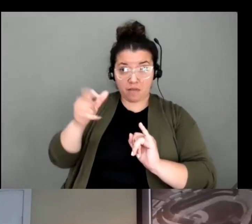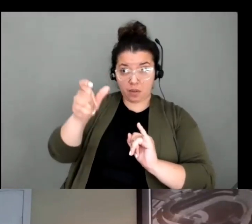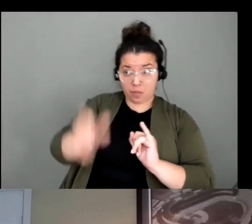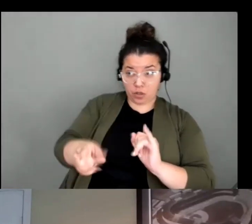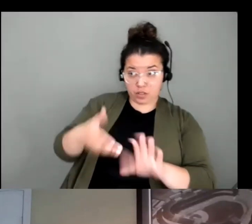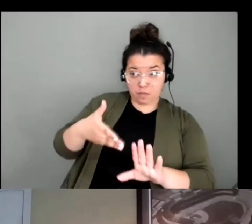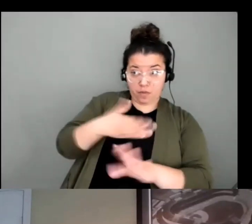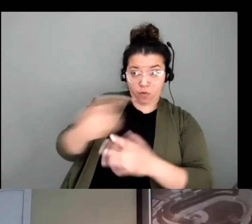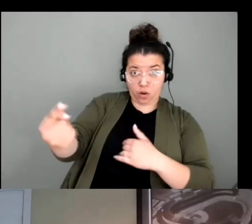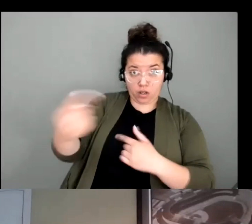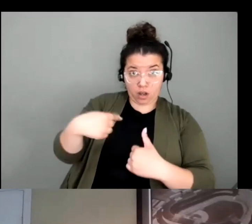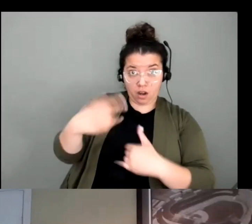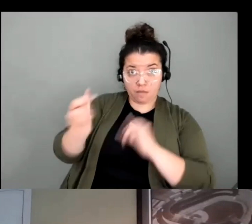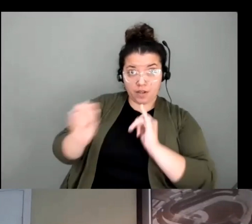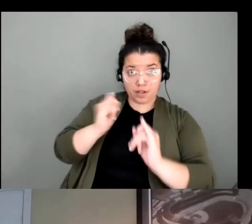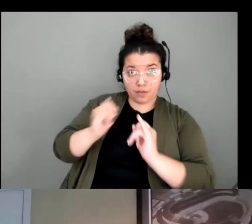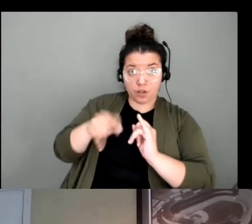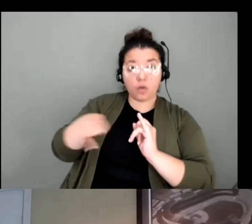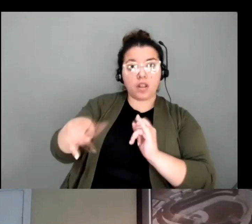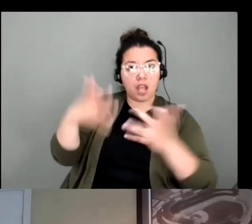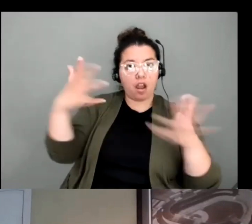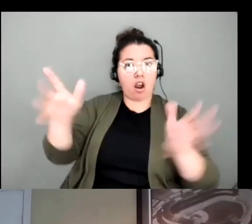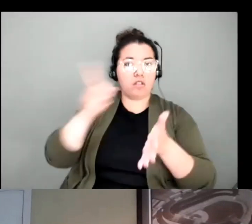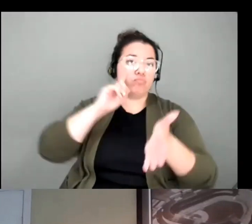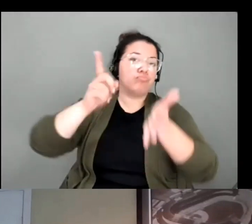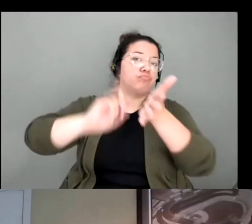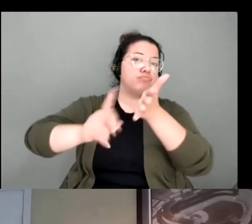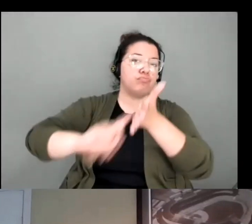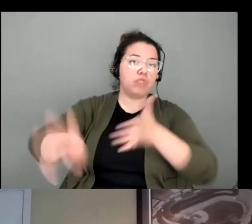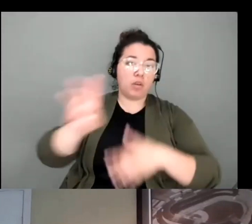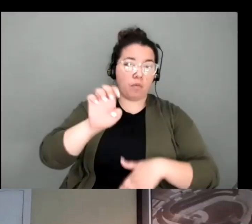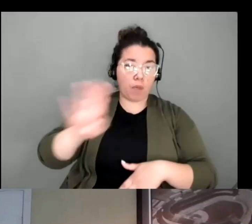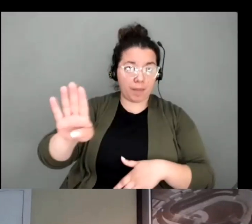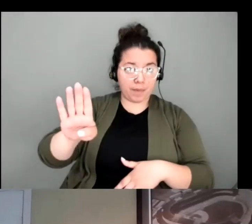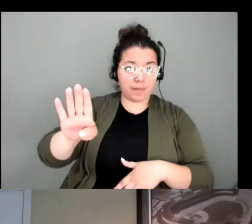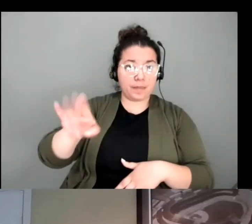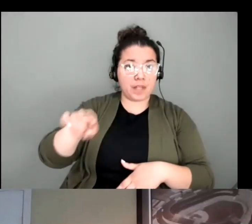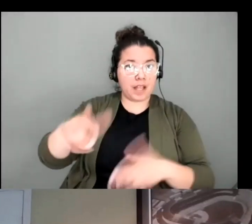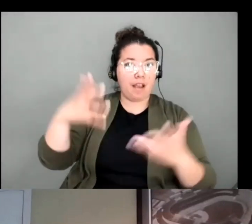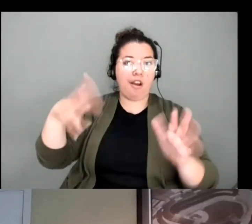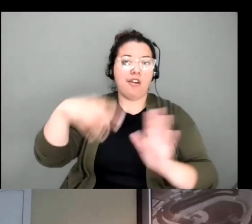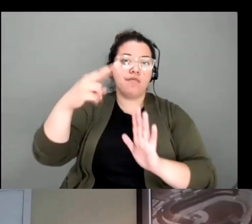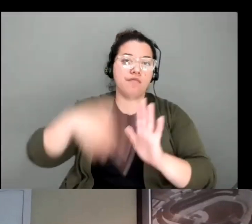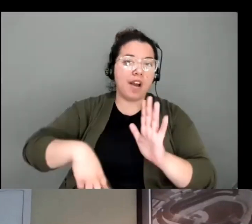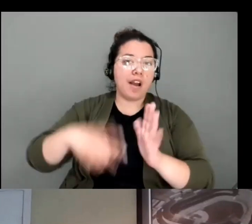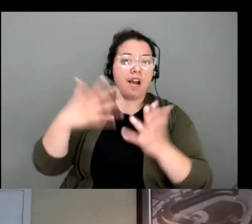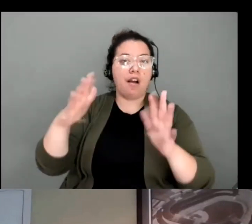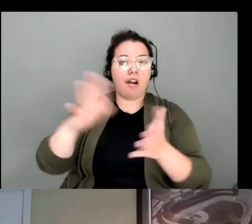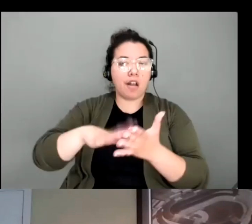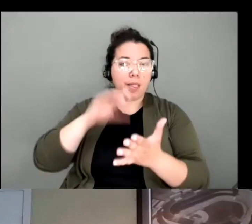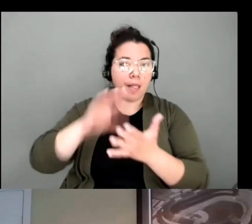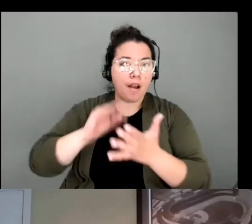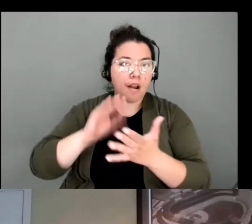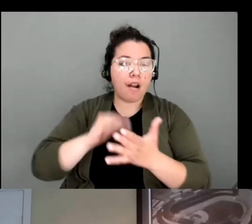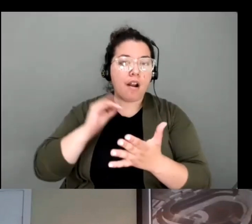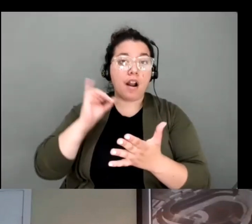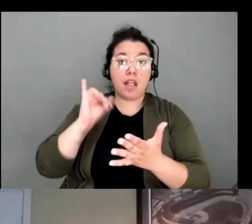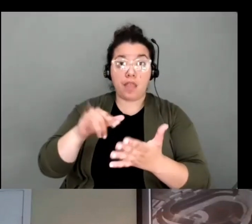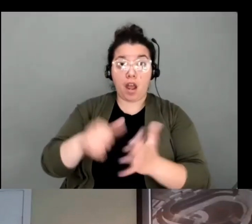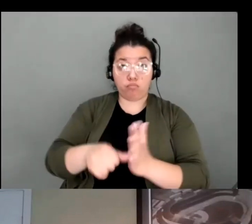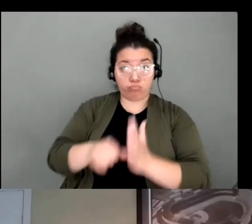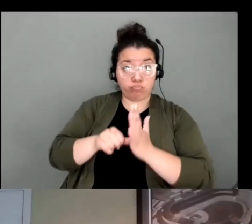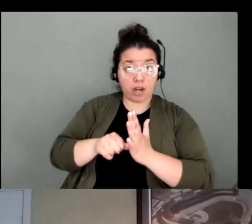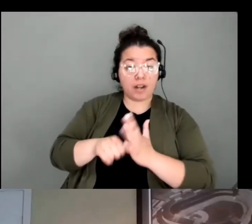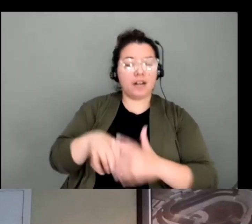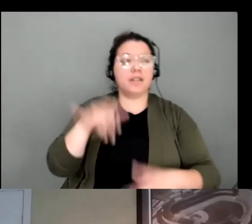the interview? What would that say to you if they already did some reading and learning and had some questions prepared? What would that say to you? Absolutely. I mean,